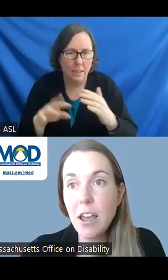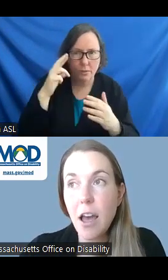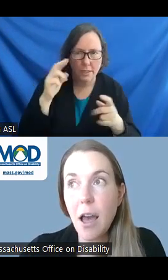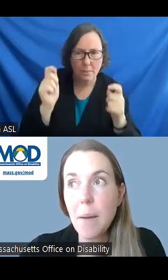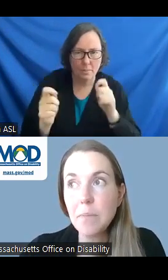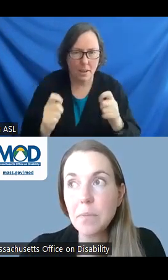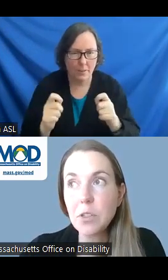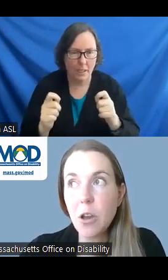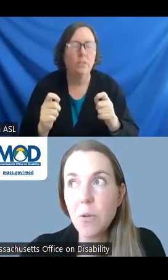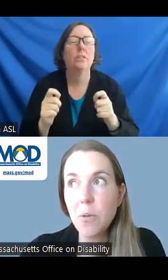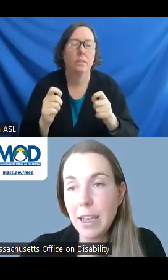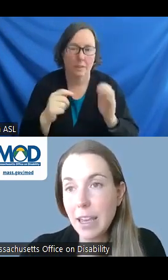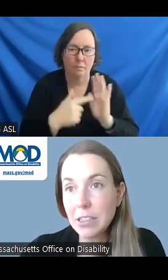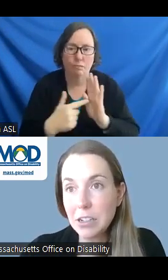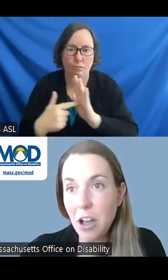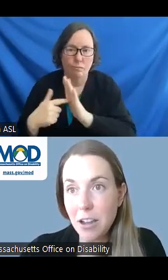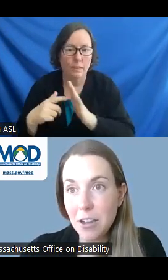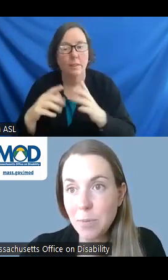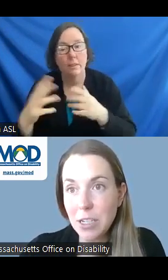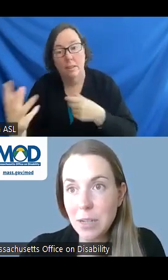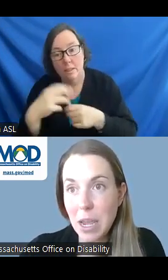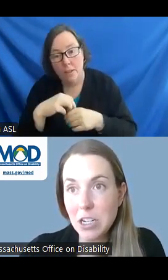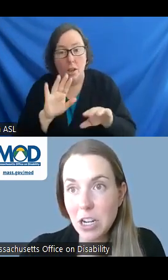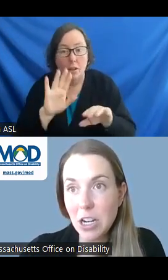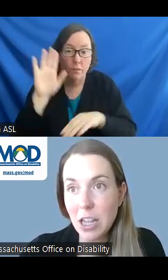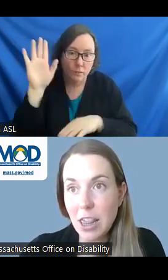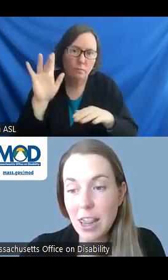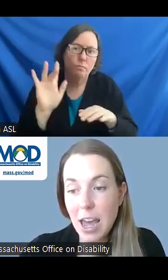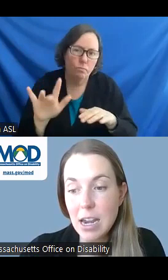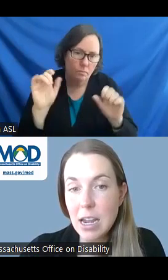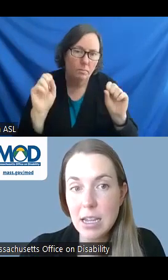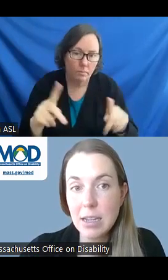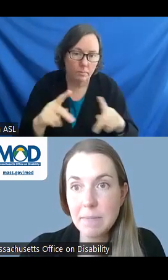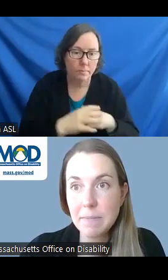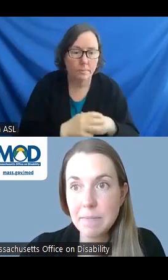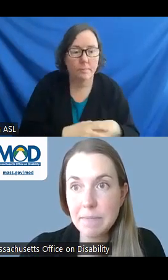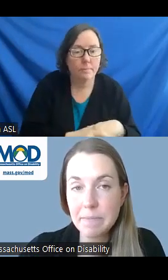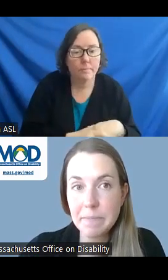modifications, so we can get a little audience participation then.